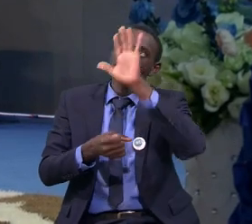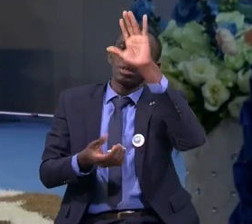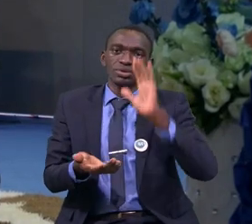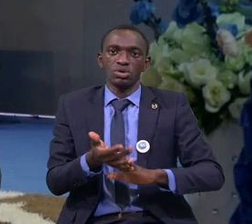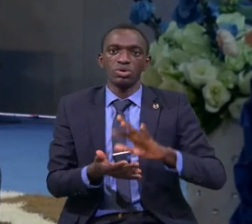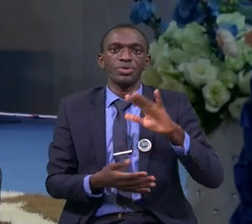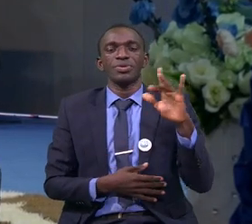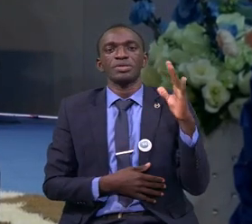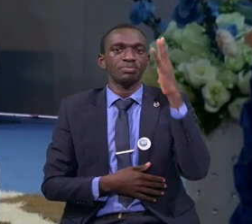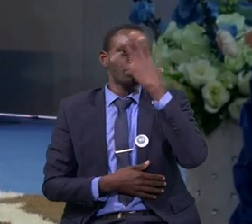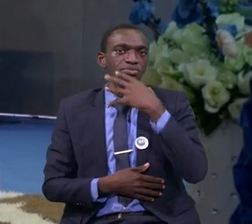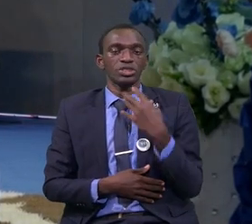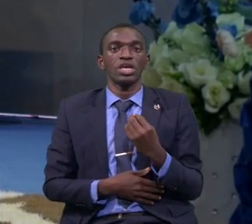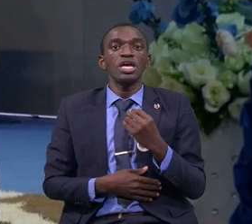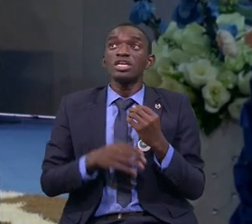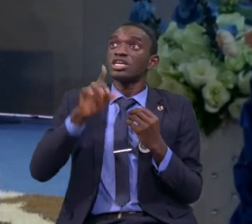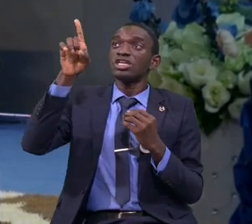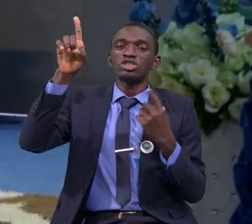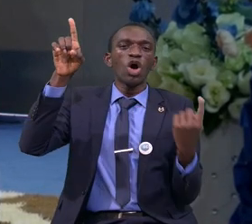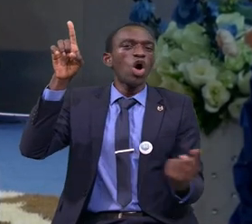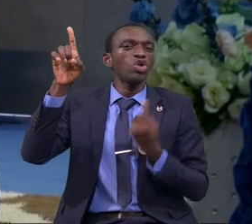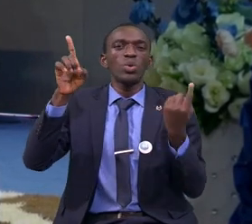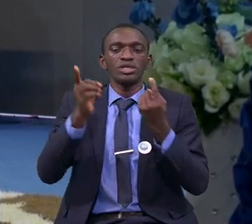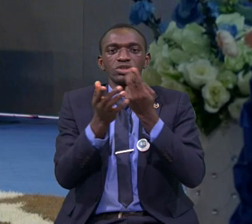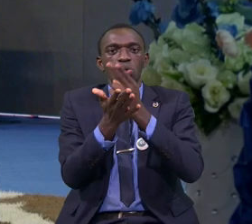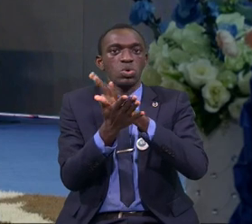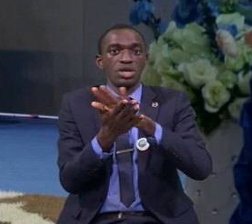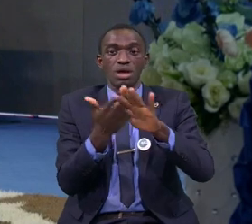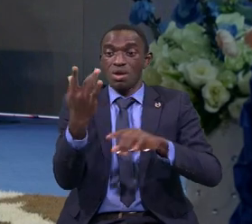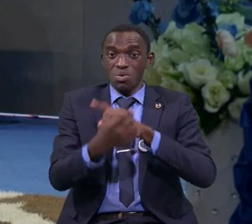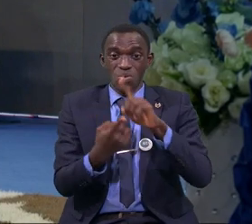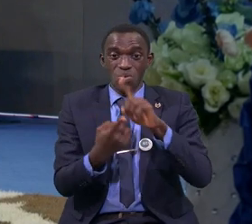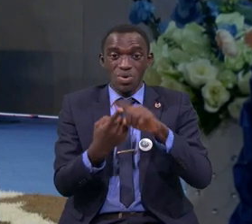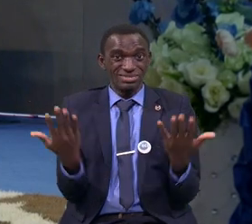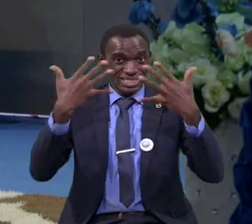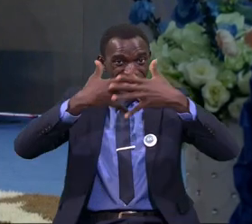It's always holy. While darkness comes, it's always holy.